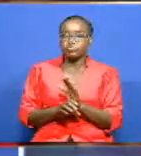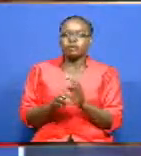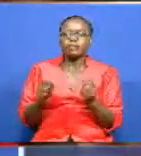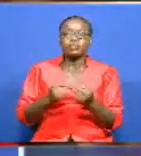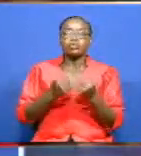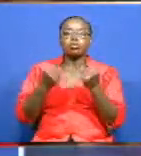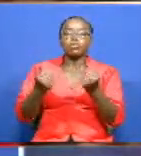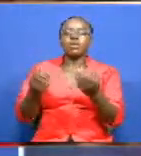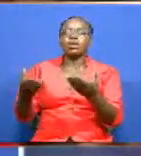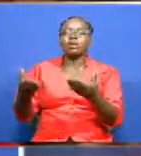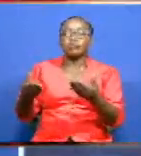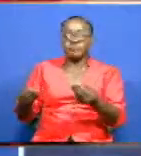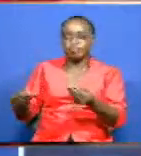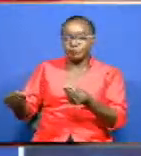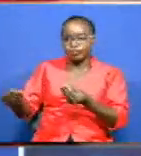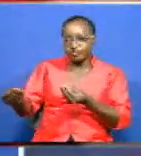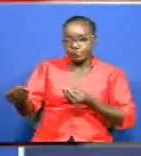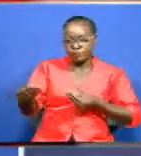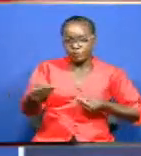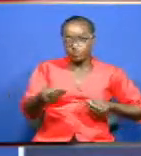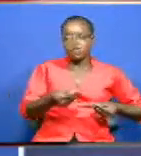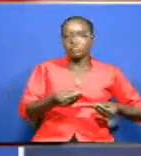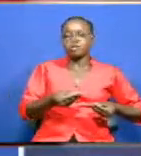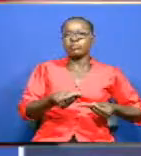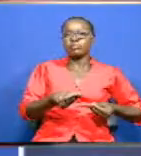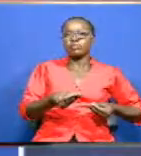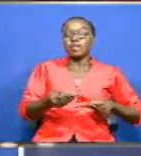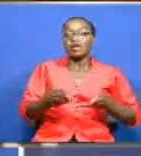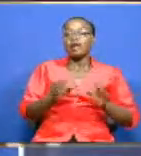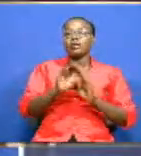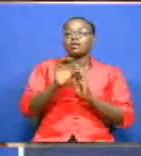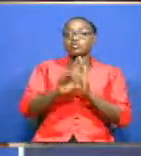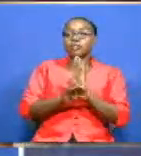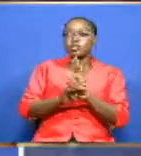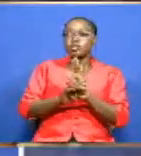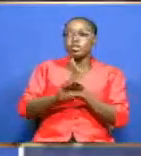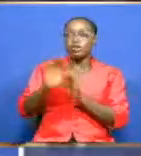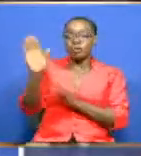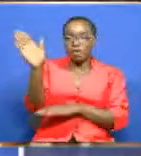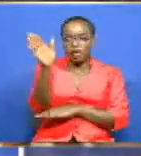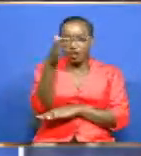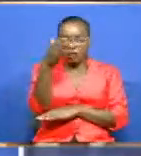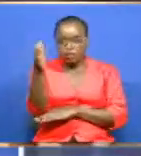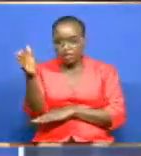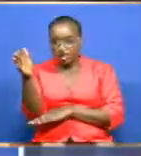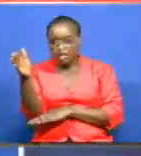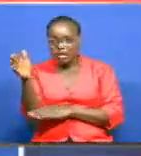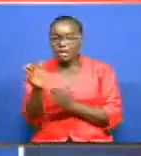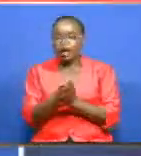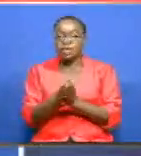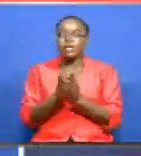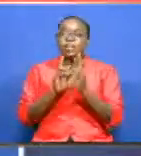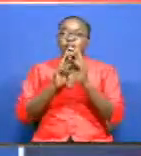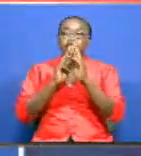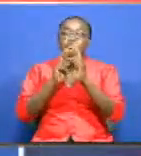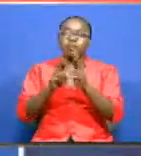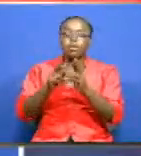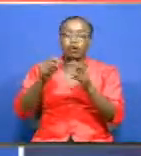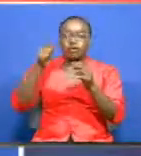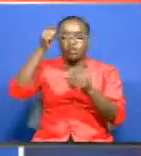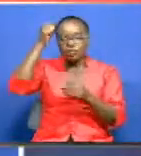of power in the judiciary, including the Constitution, the judiciary flag, and status report of the judiciary.